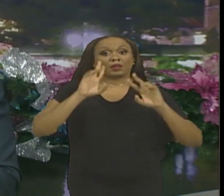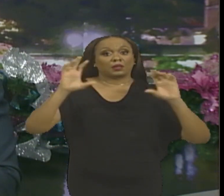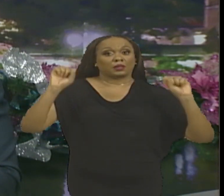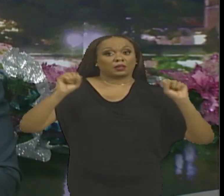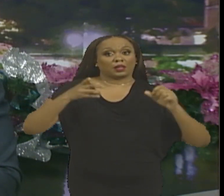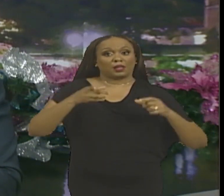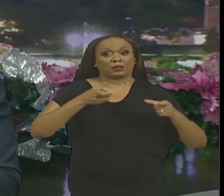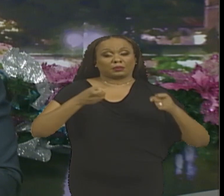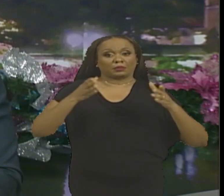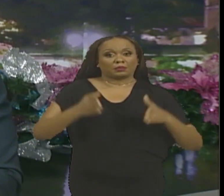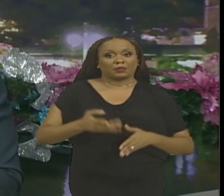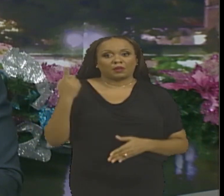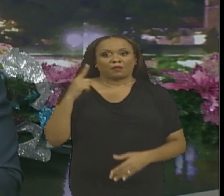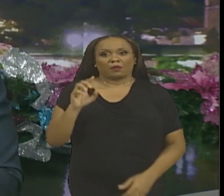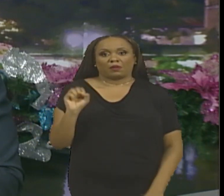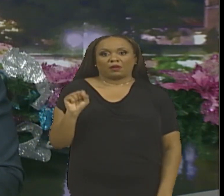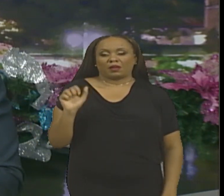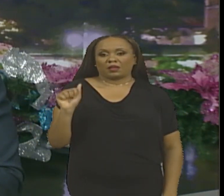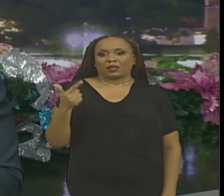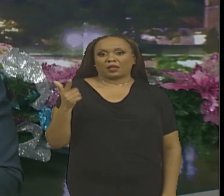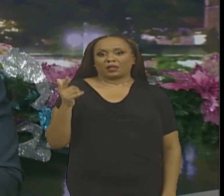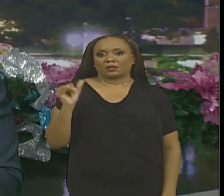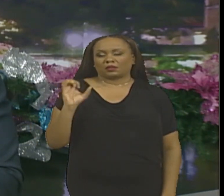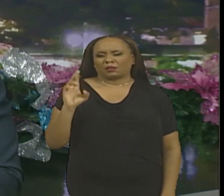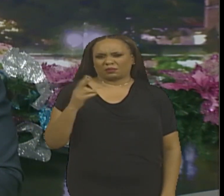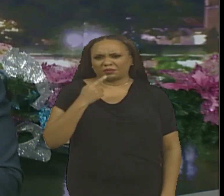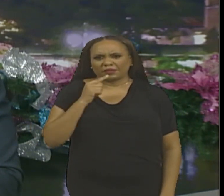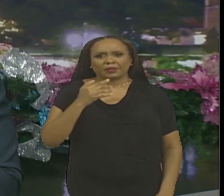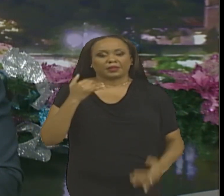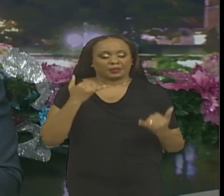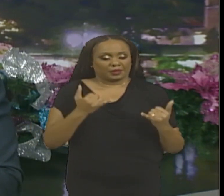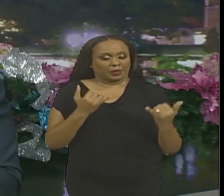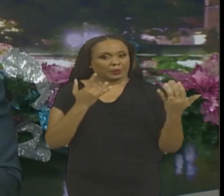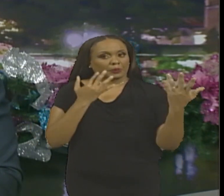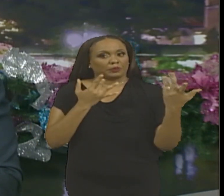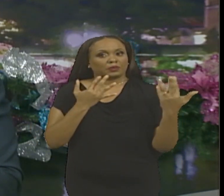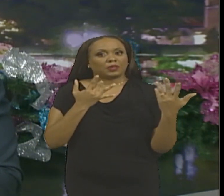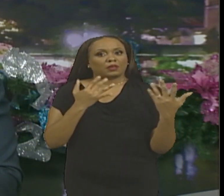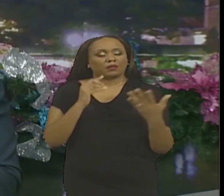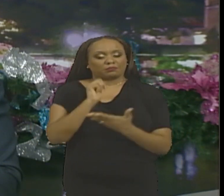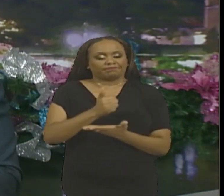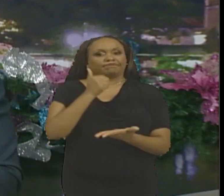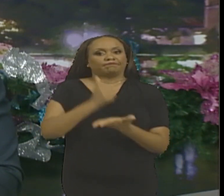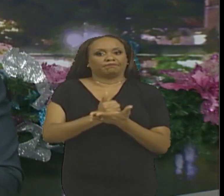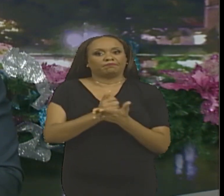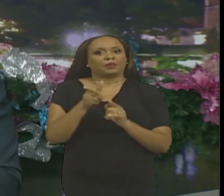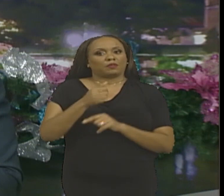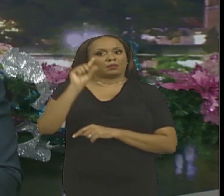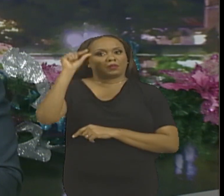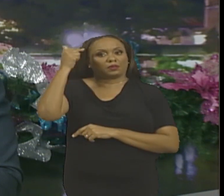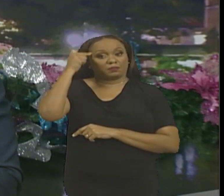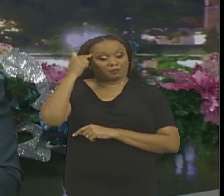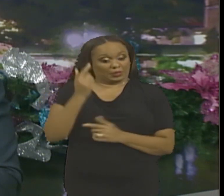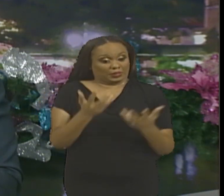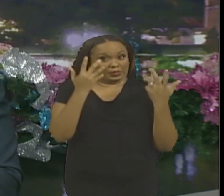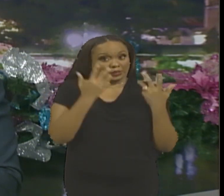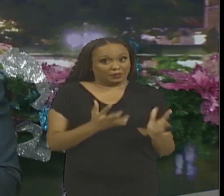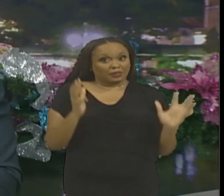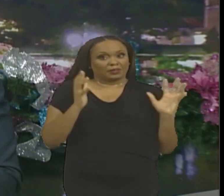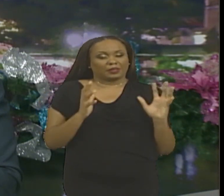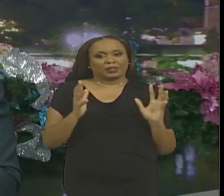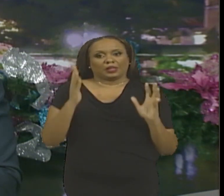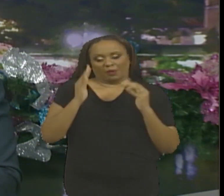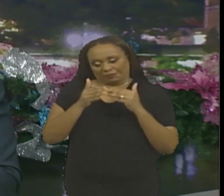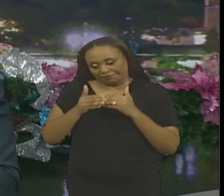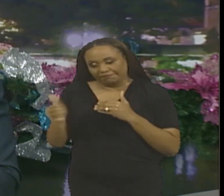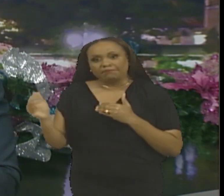Sagicor's Barbados Operations, Edward Clark, says they're awaiting change of use approval from government. And once that is secured, plans